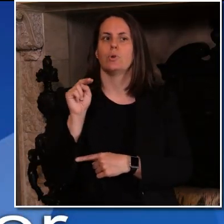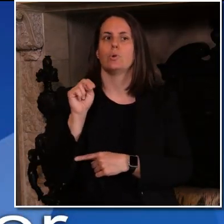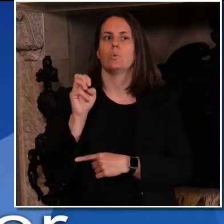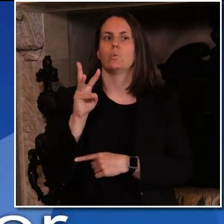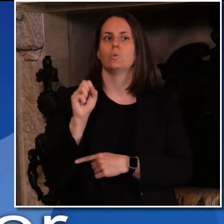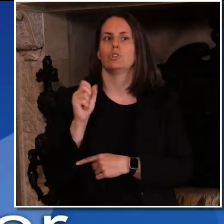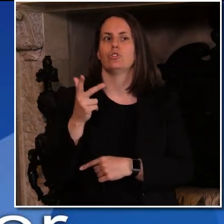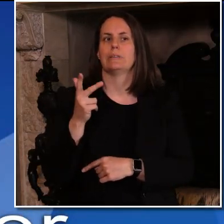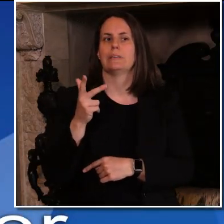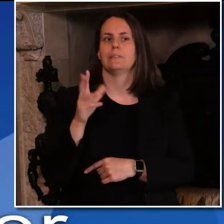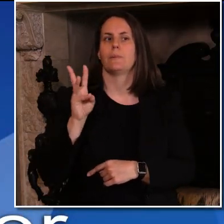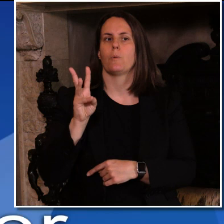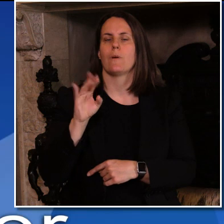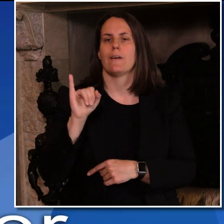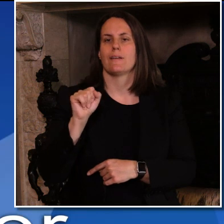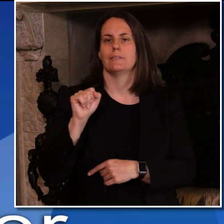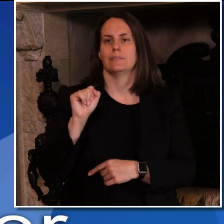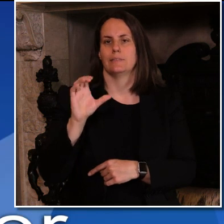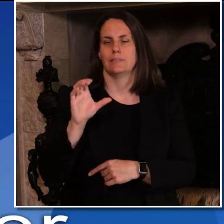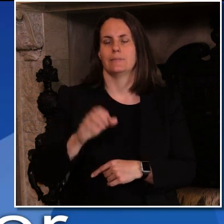in Madison. Adam?